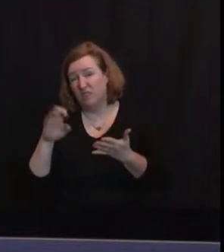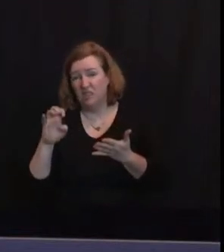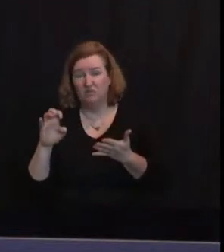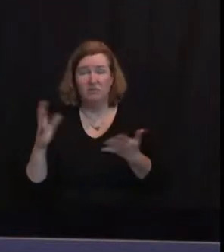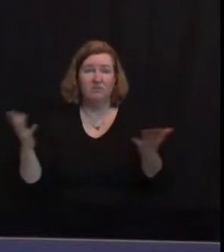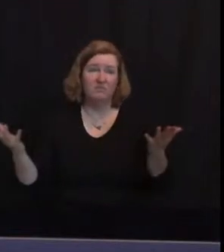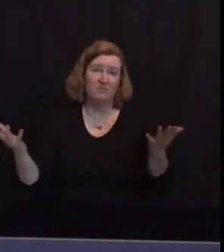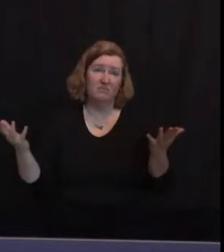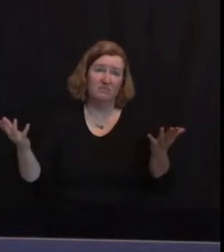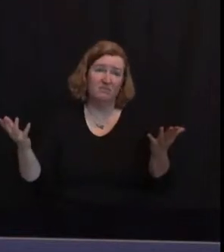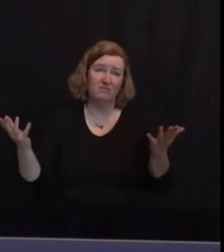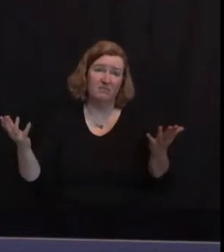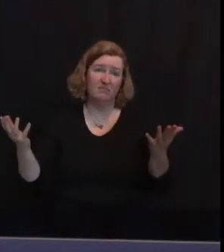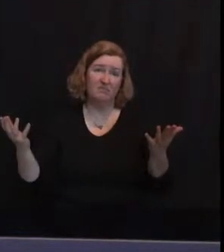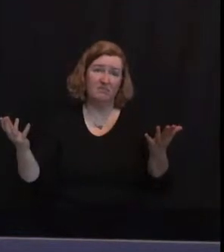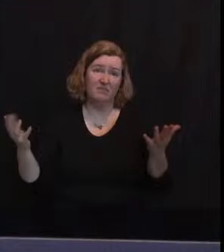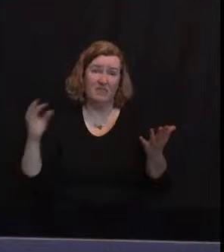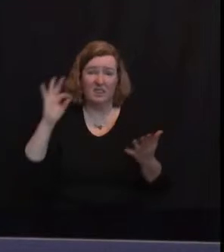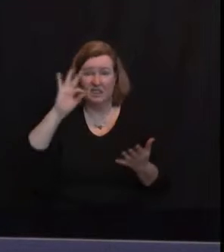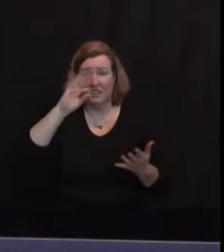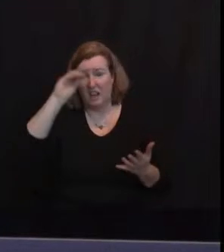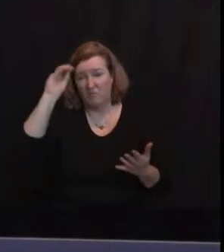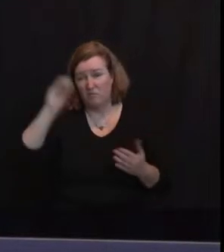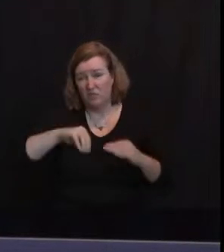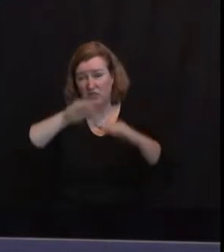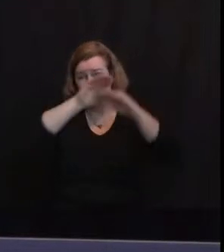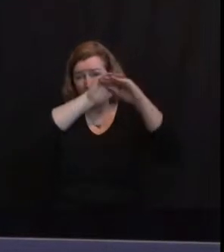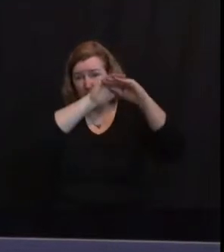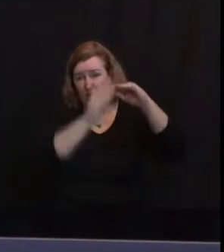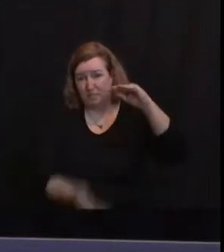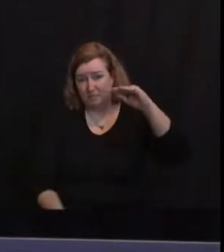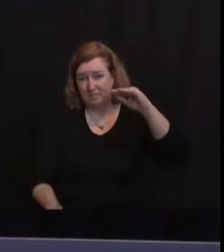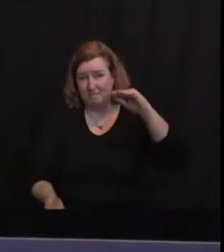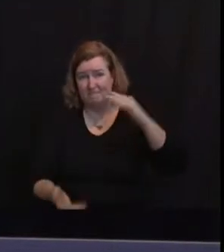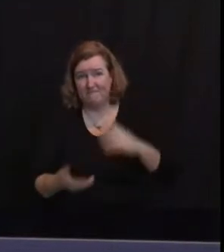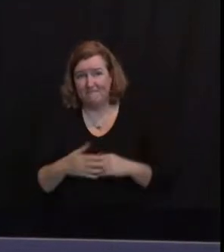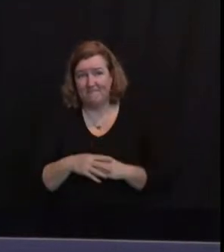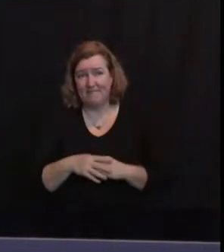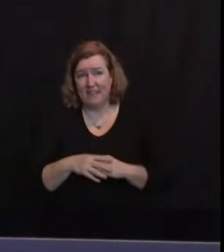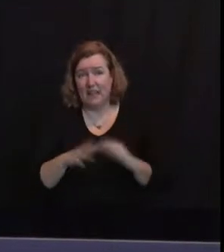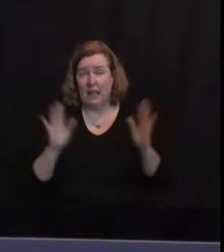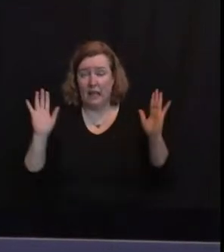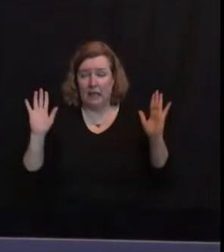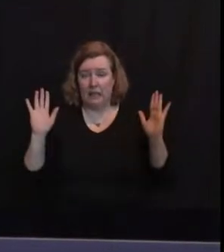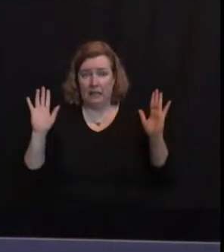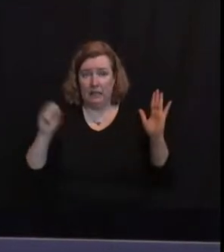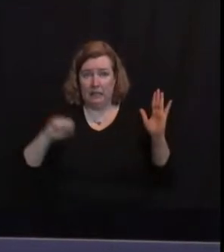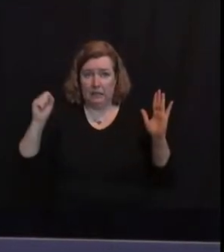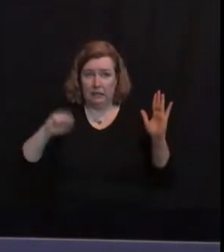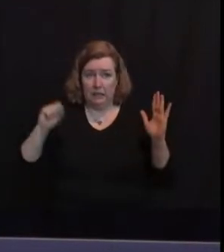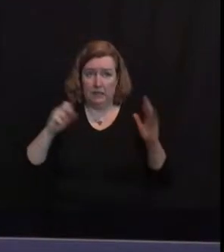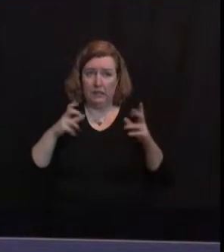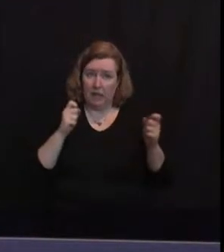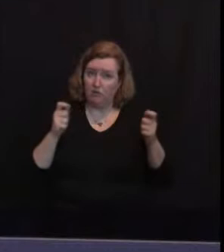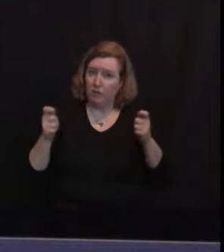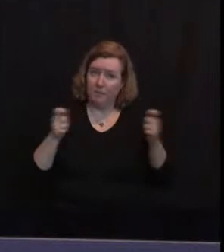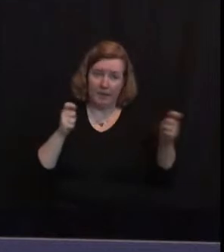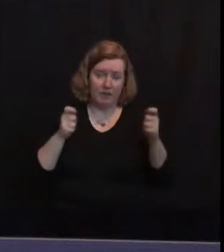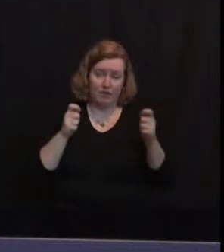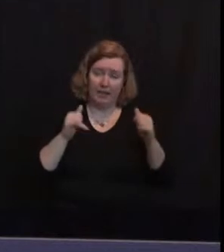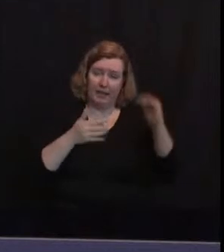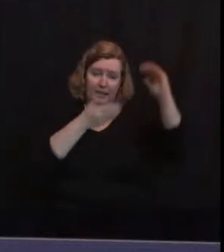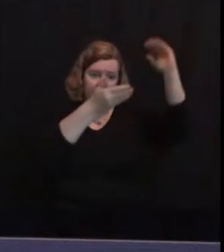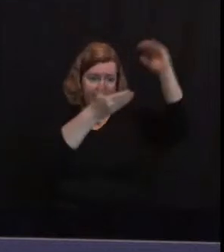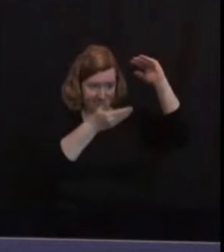between 90 and 95%. Yeah. So it's very hard to manage that with the demand, and we have